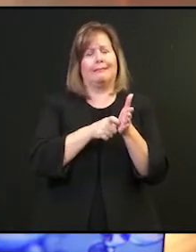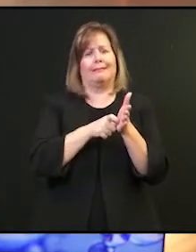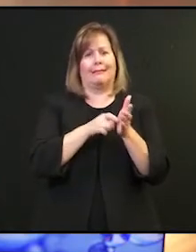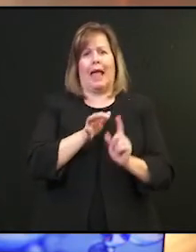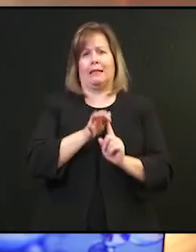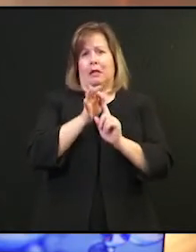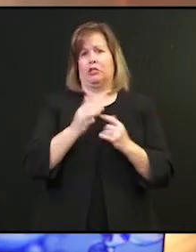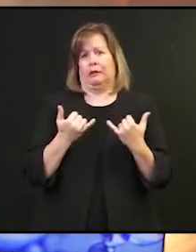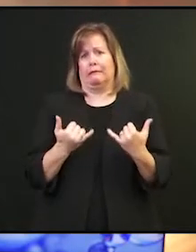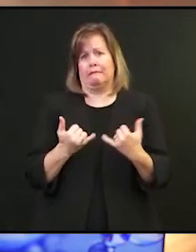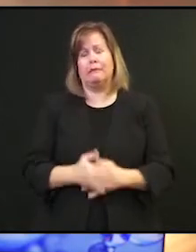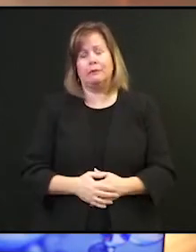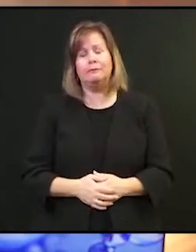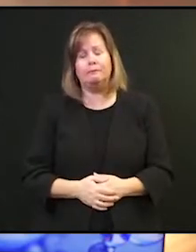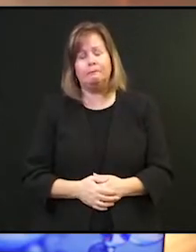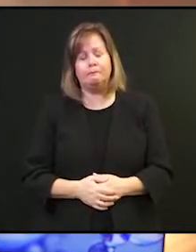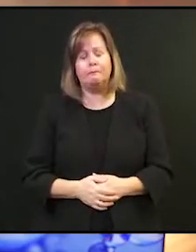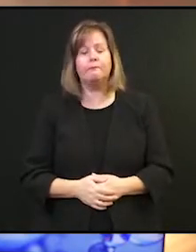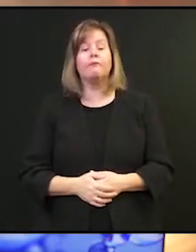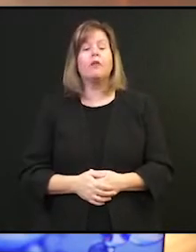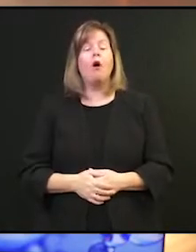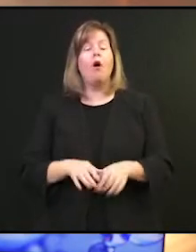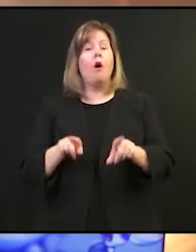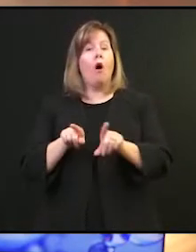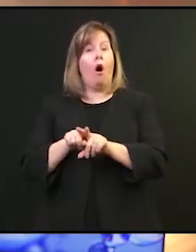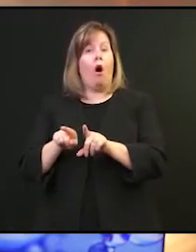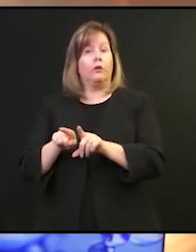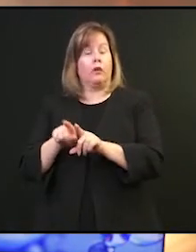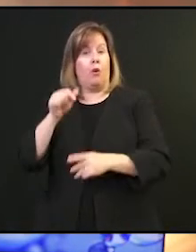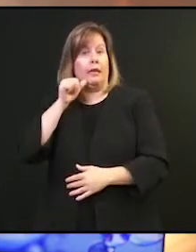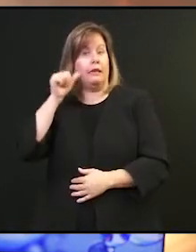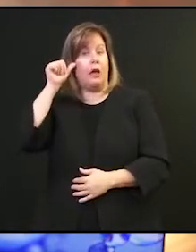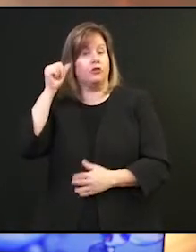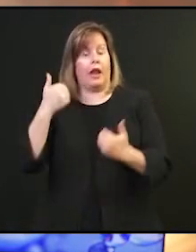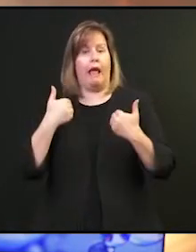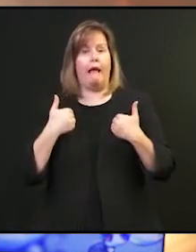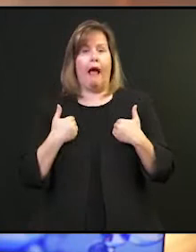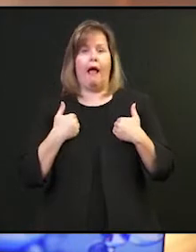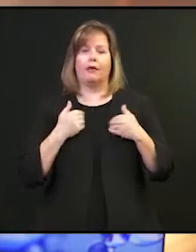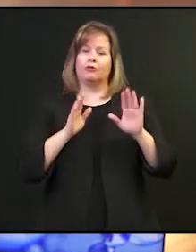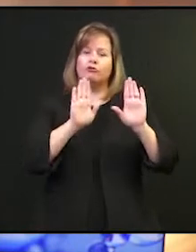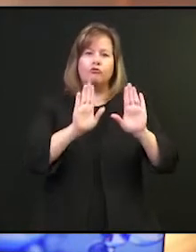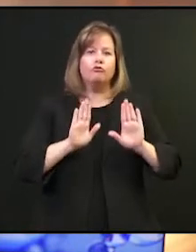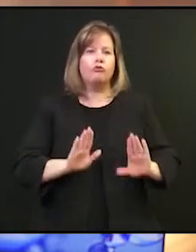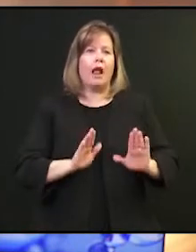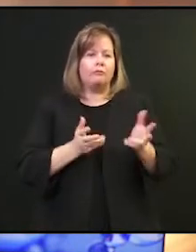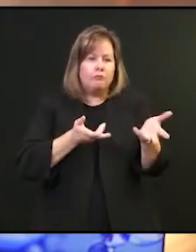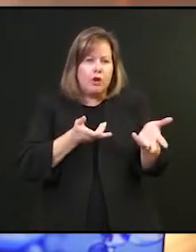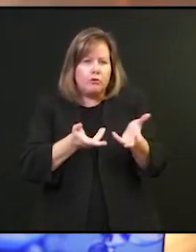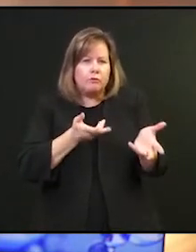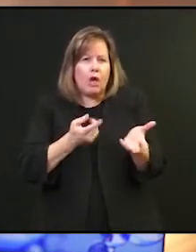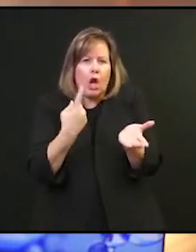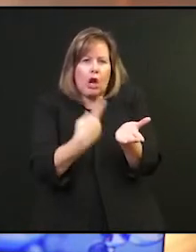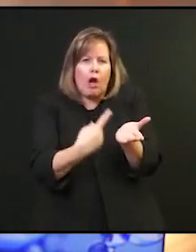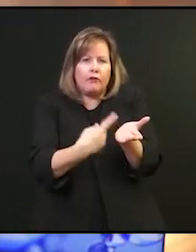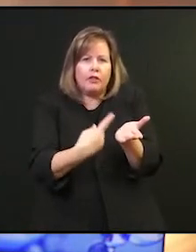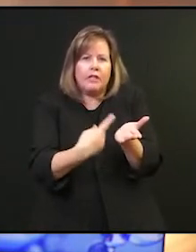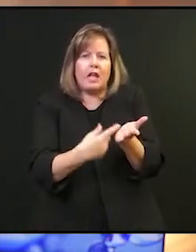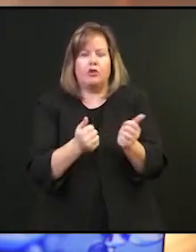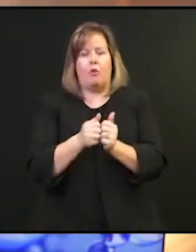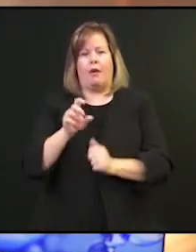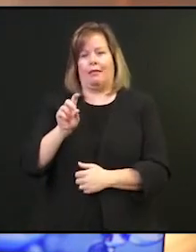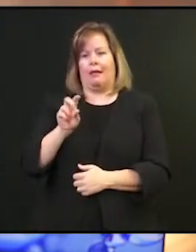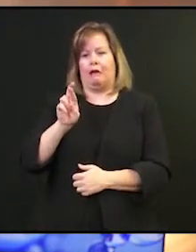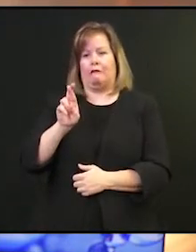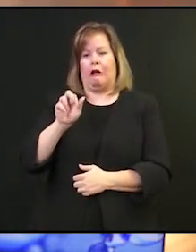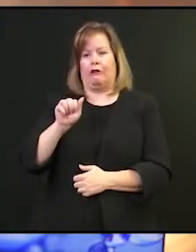this pandemic. I also want to mention that yesterday I had a great conversation with Dr. Andrew Jameson. Dr. Jameson